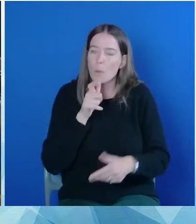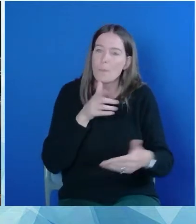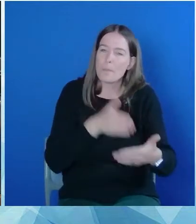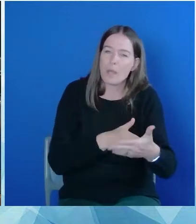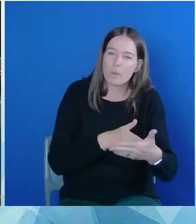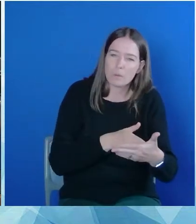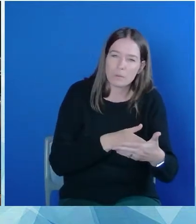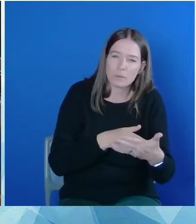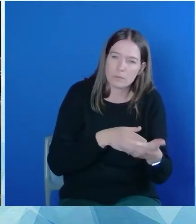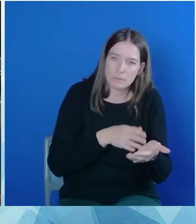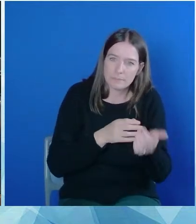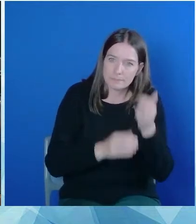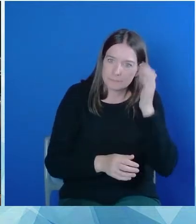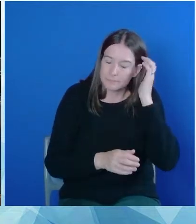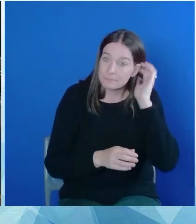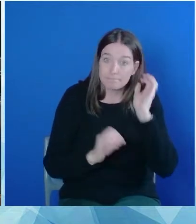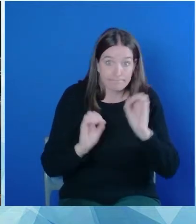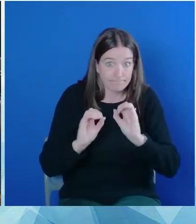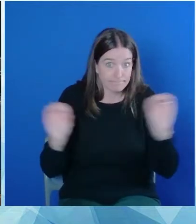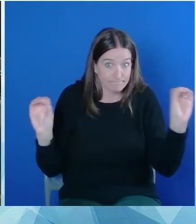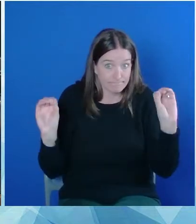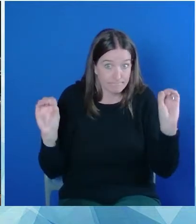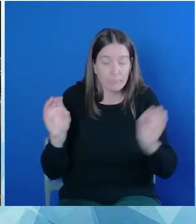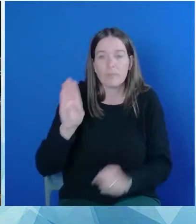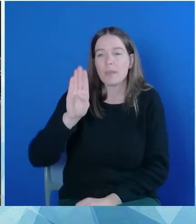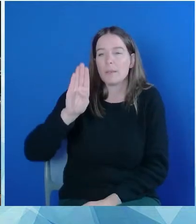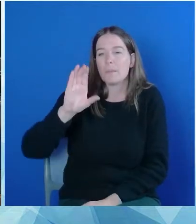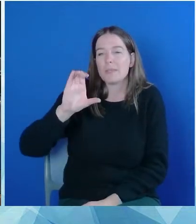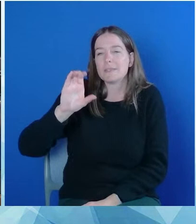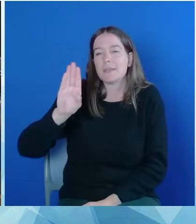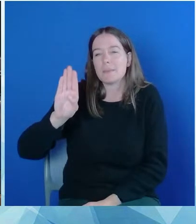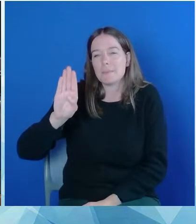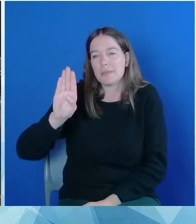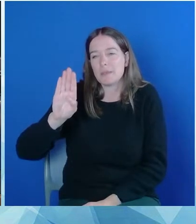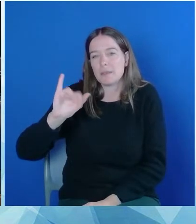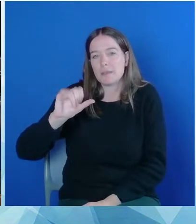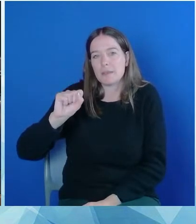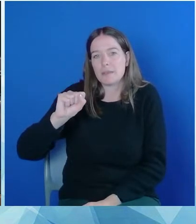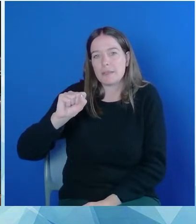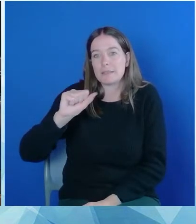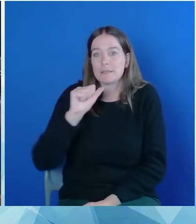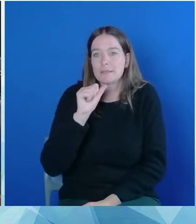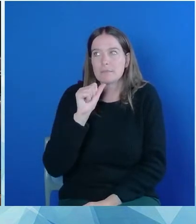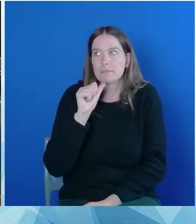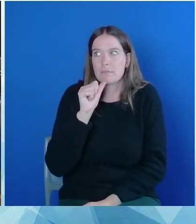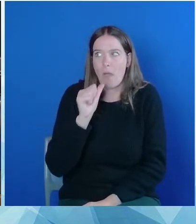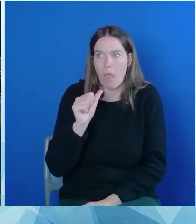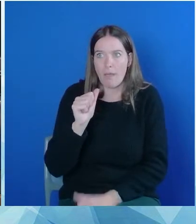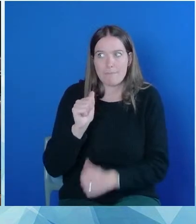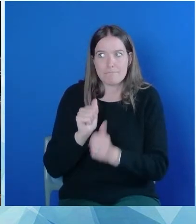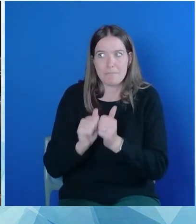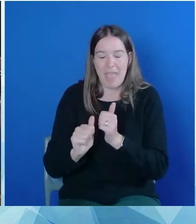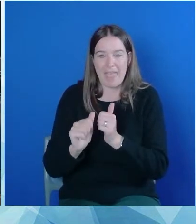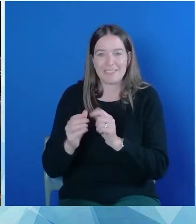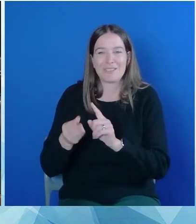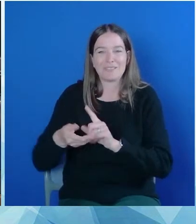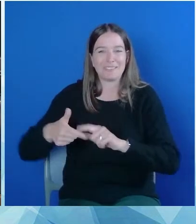Opposed? Hearing none, BCB is not passed. It's